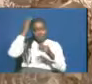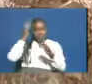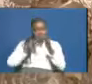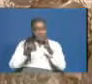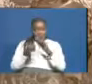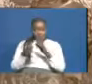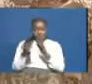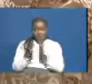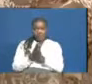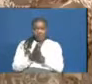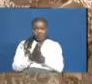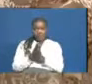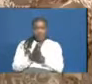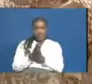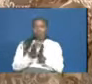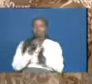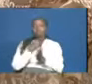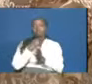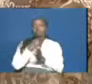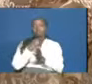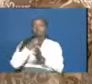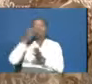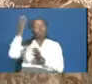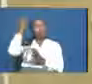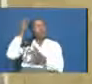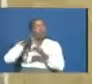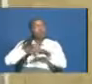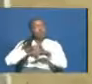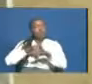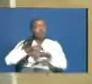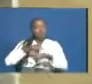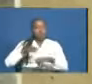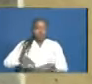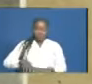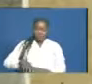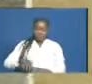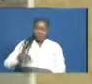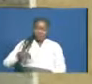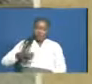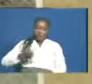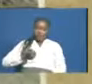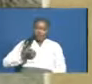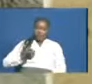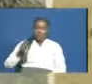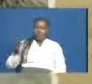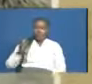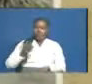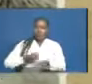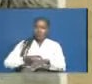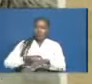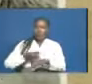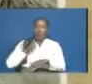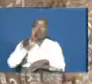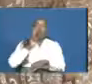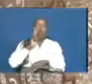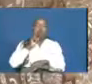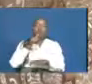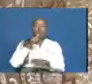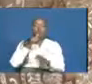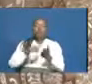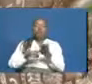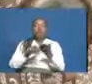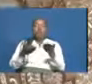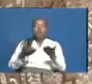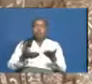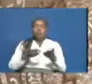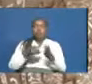Because I liked nursing right from the time I was a young girl. One day my uncle brought me a letter, and when